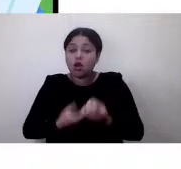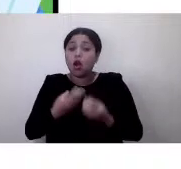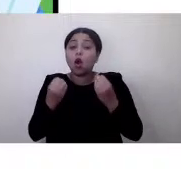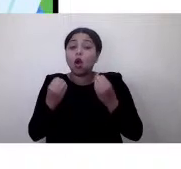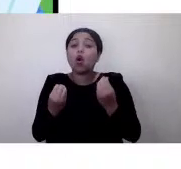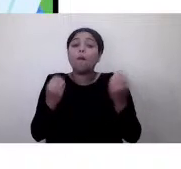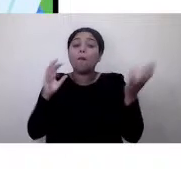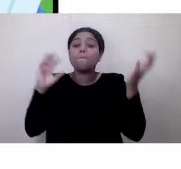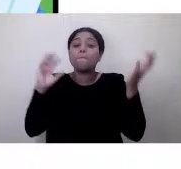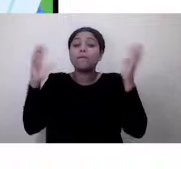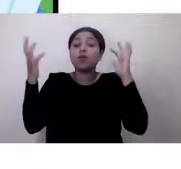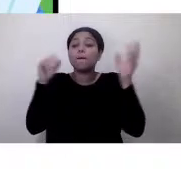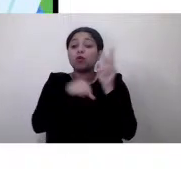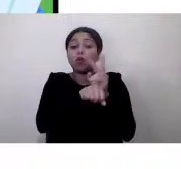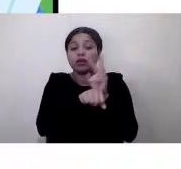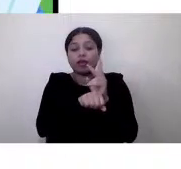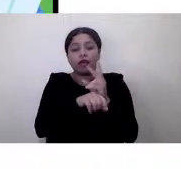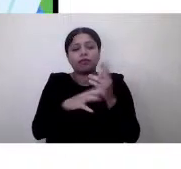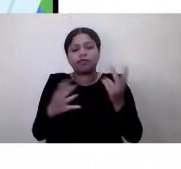animals.